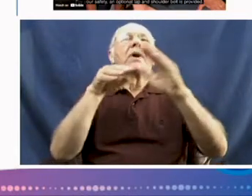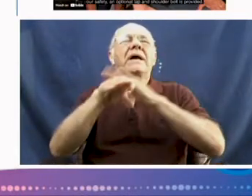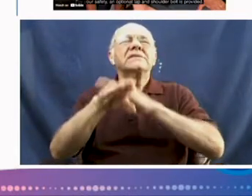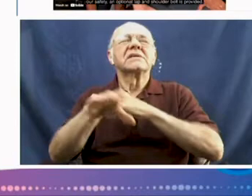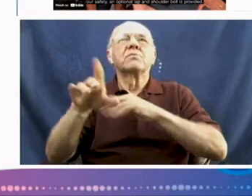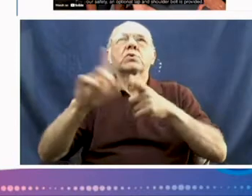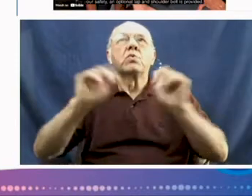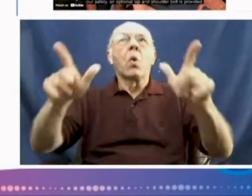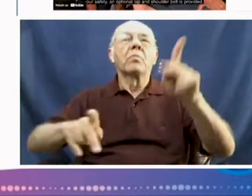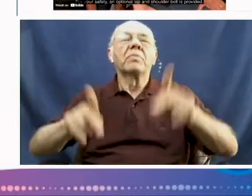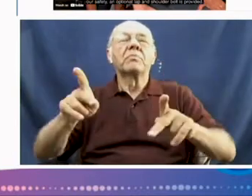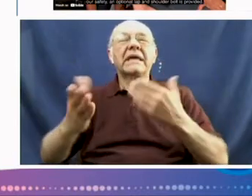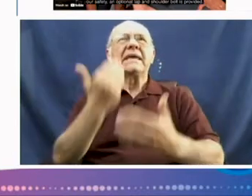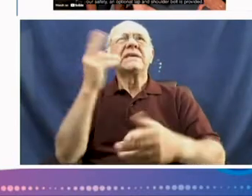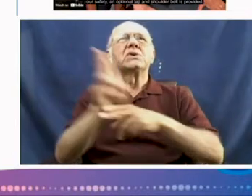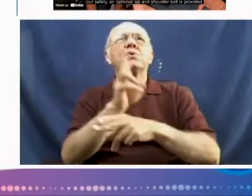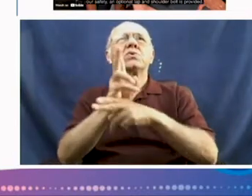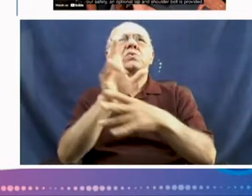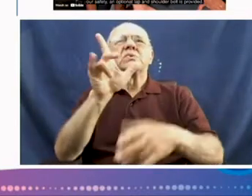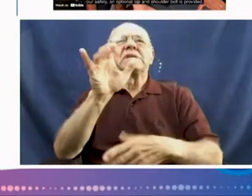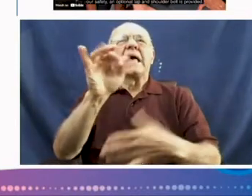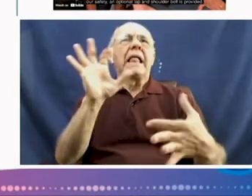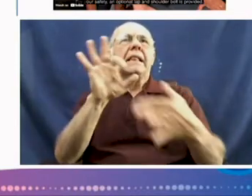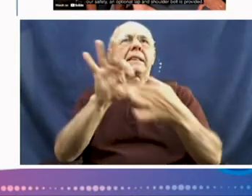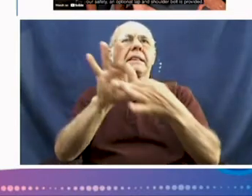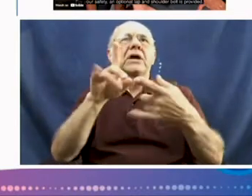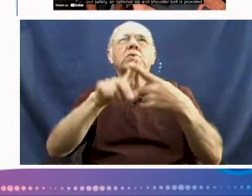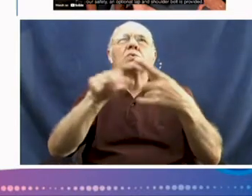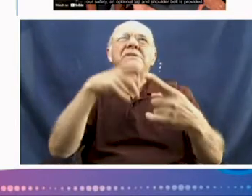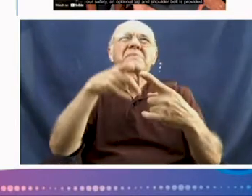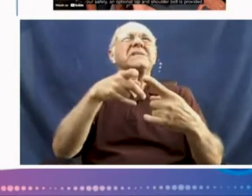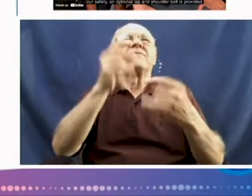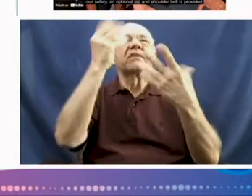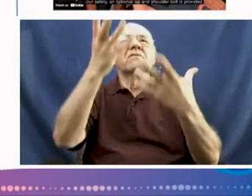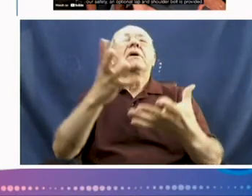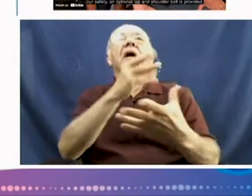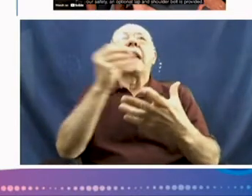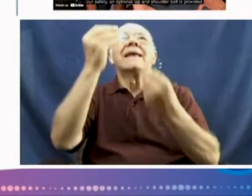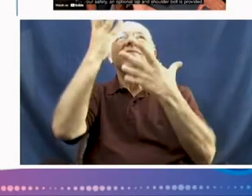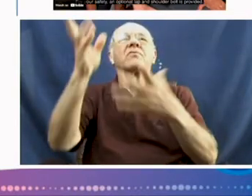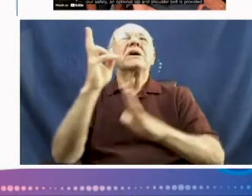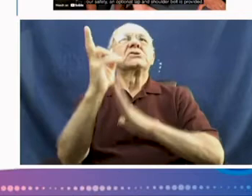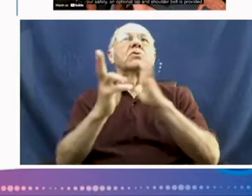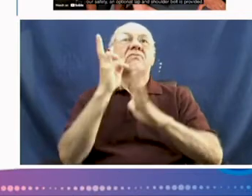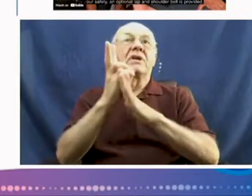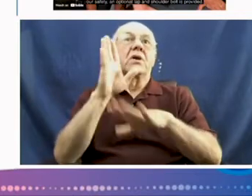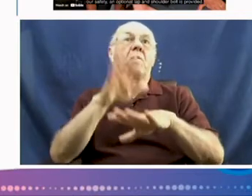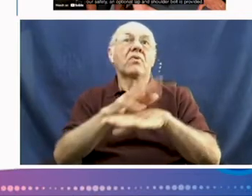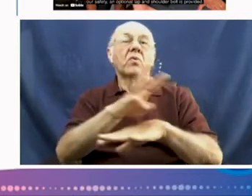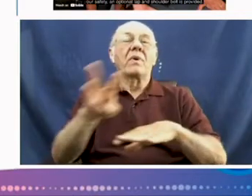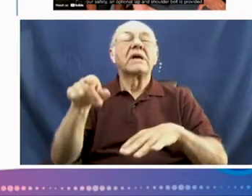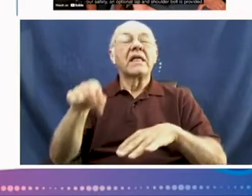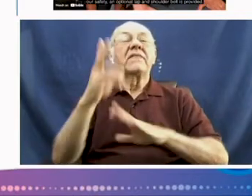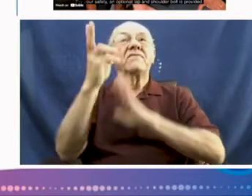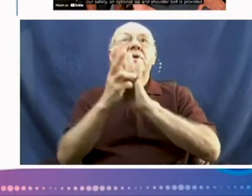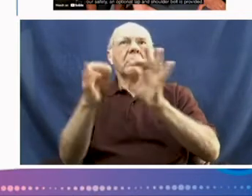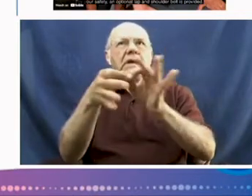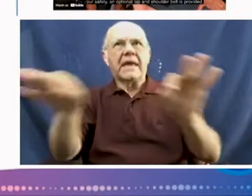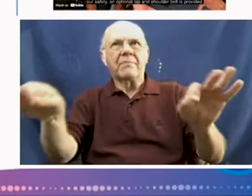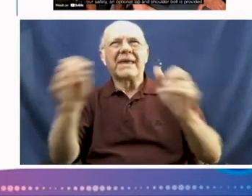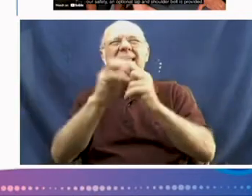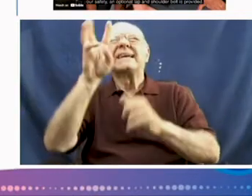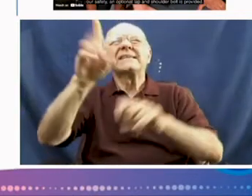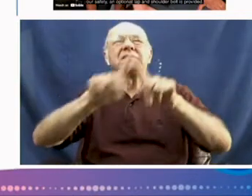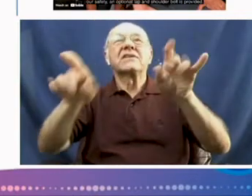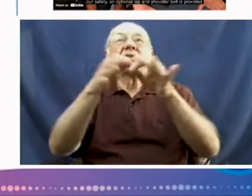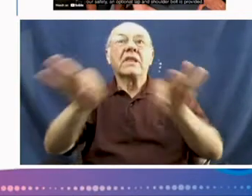easy-to-use links to specific information and informational videos. The videos are captioned in 6 languages in addition to